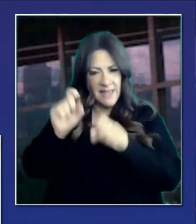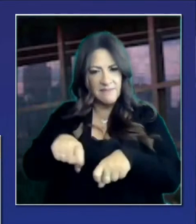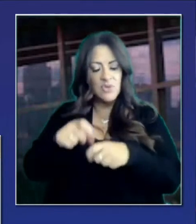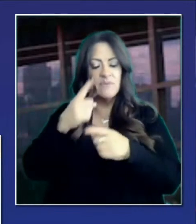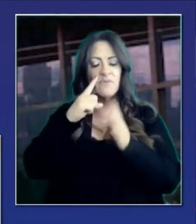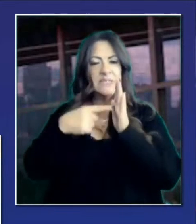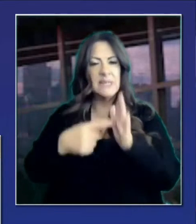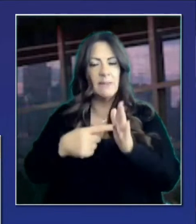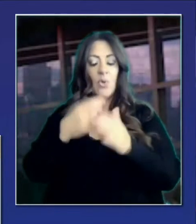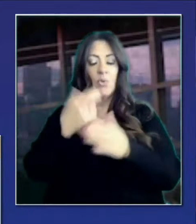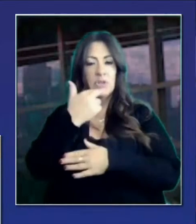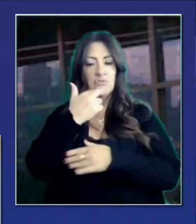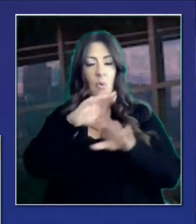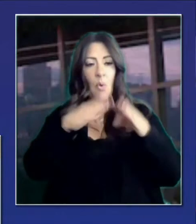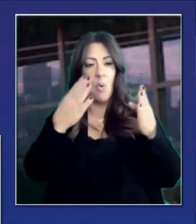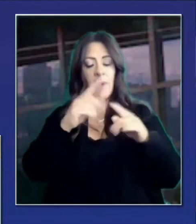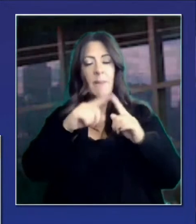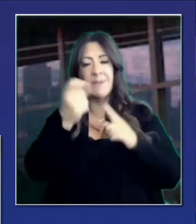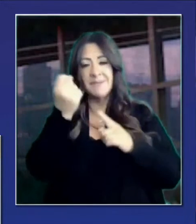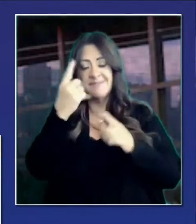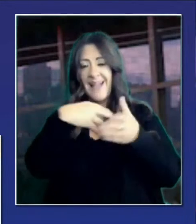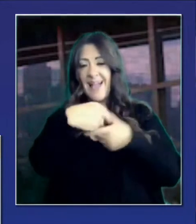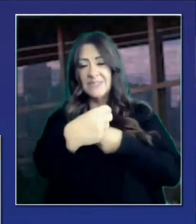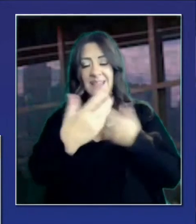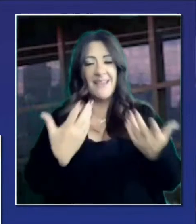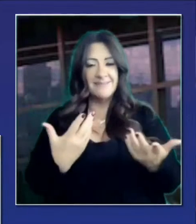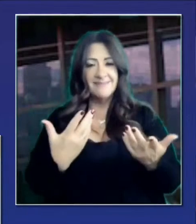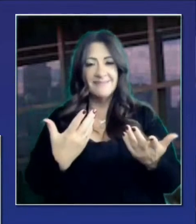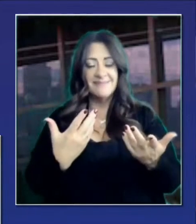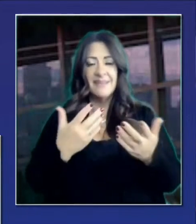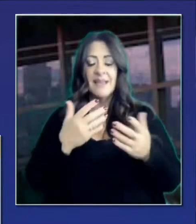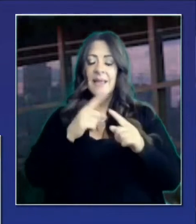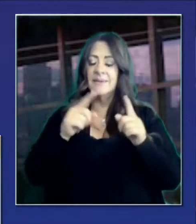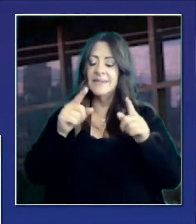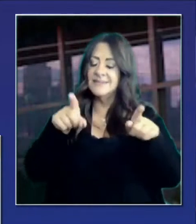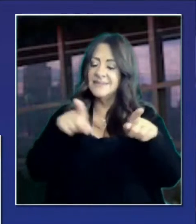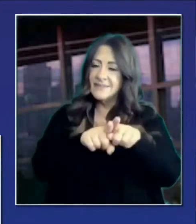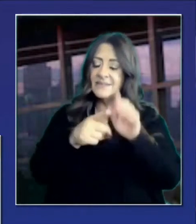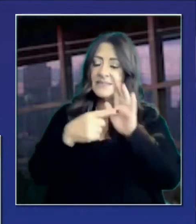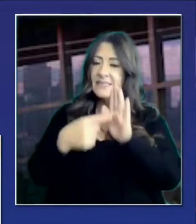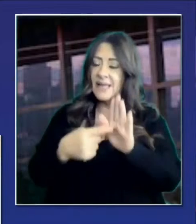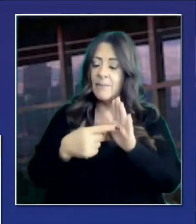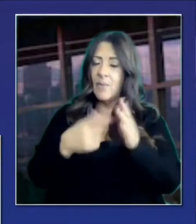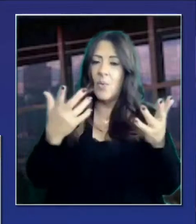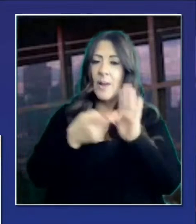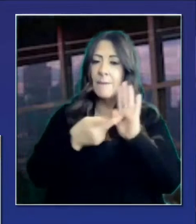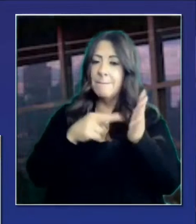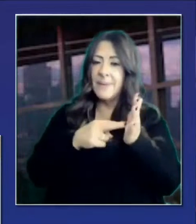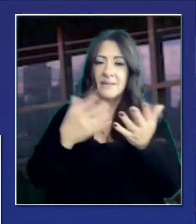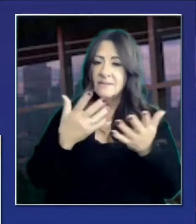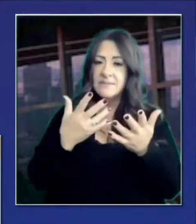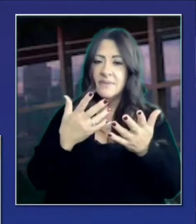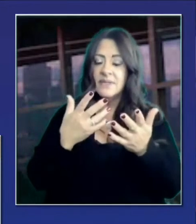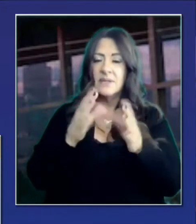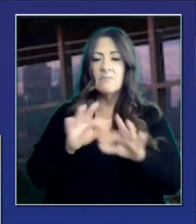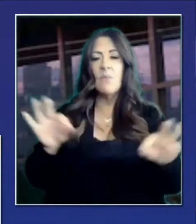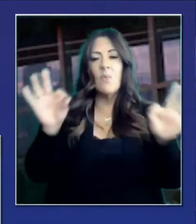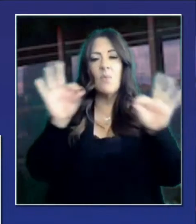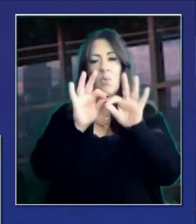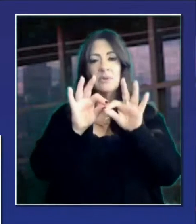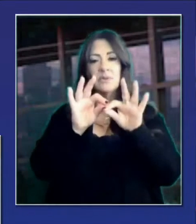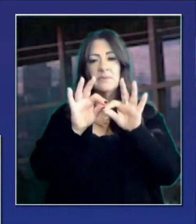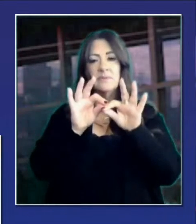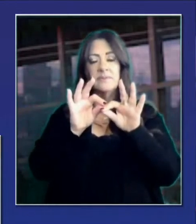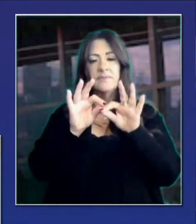only socialize that with the public, but also with businesses. I'll just give you an example of what I mean by that. Just over